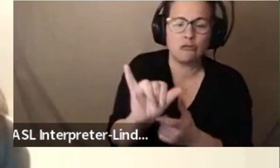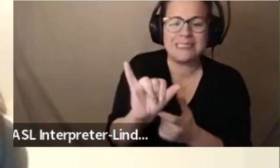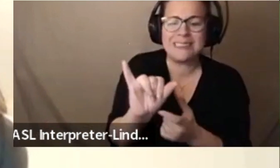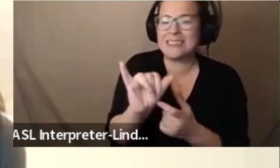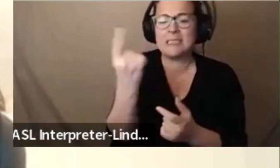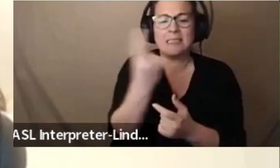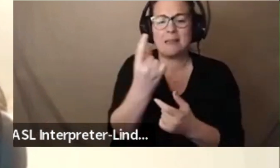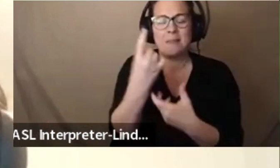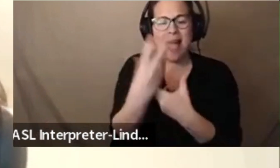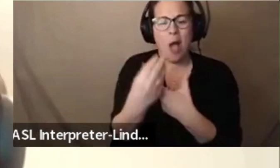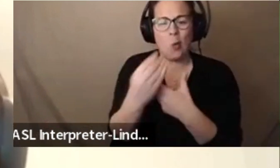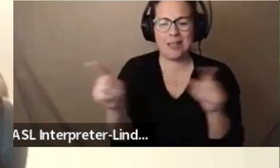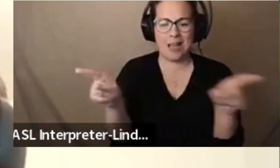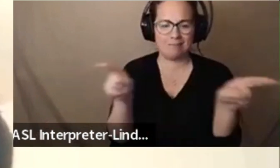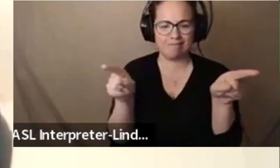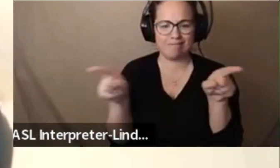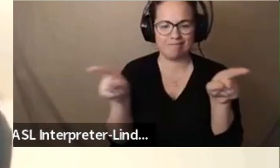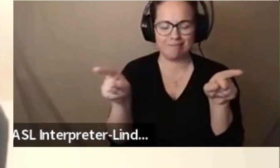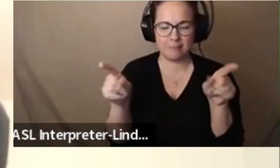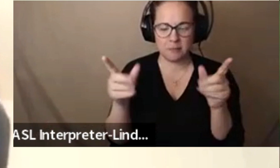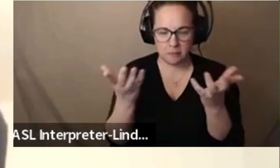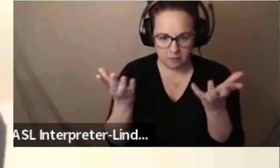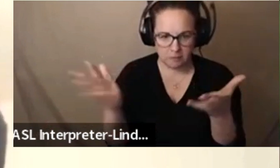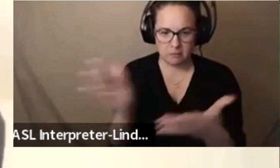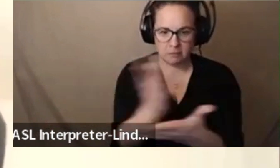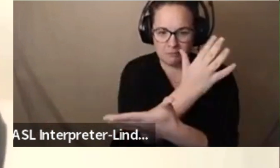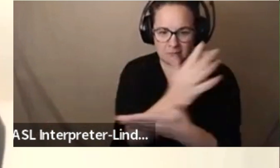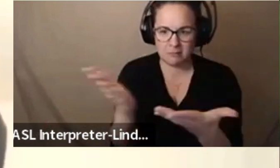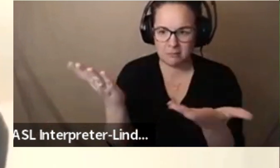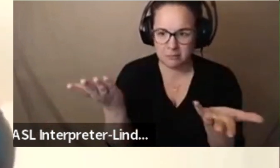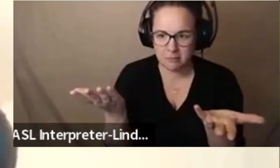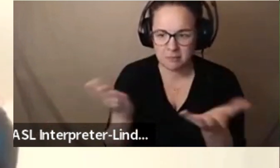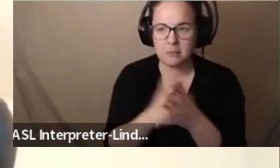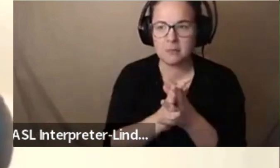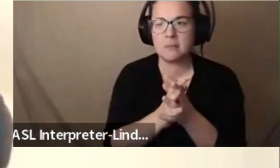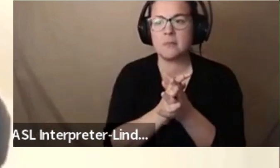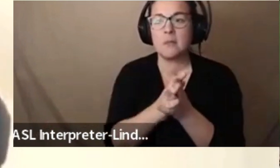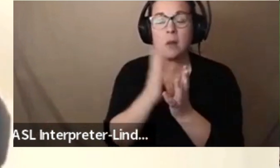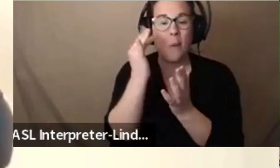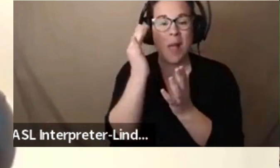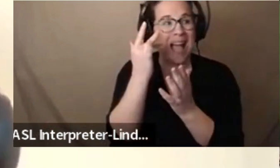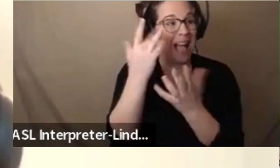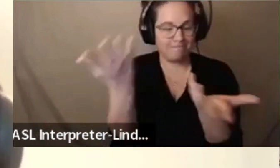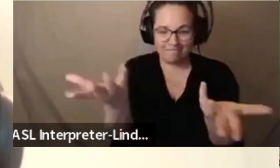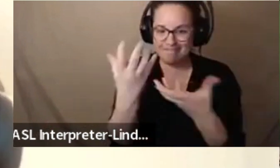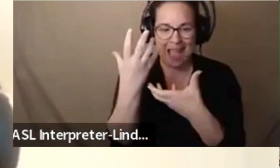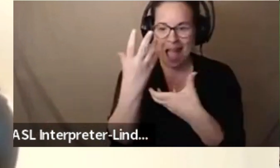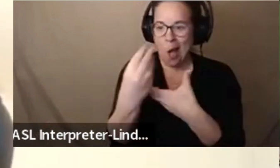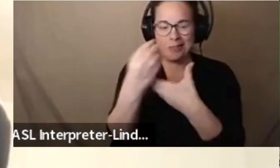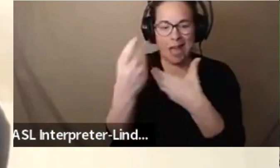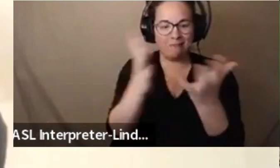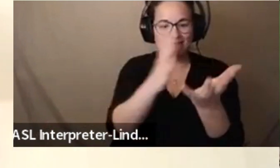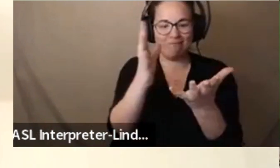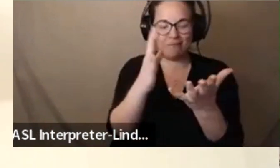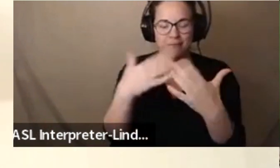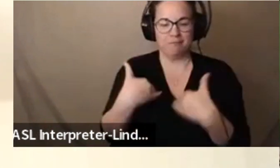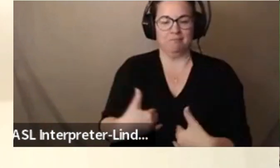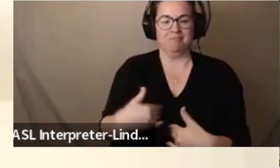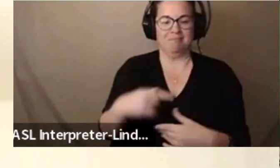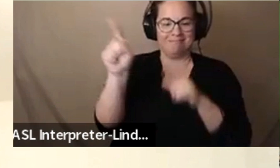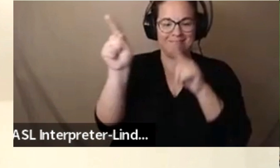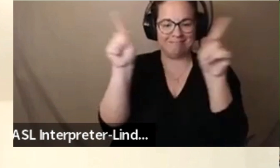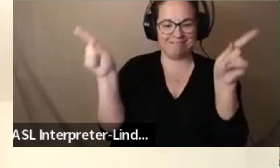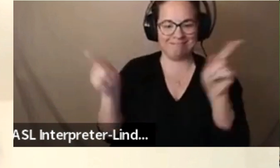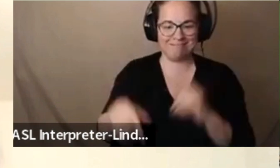of binary in general about these supernatural influences that come throughout a significant portion